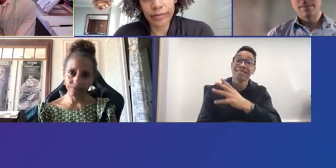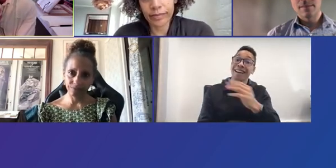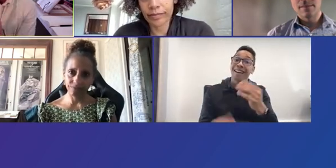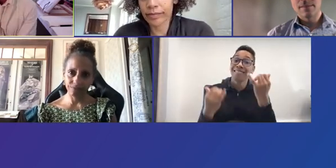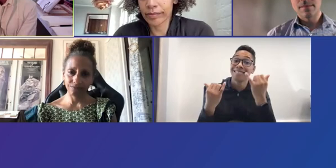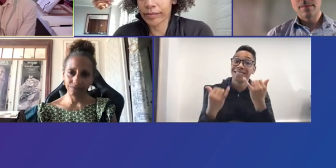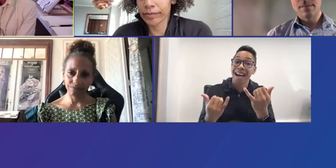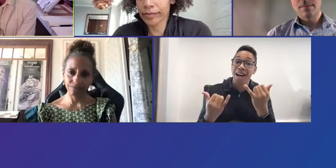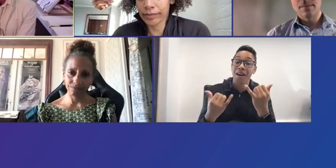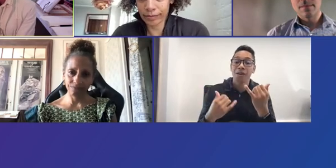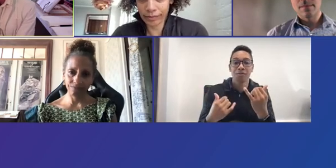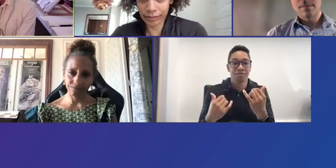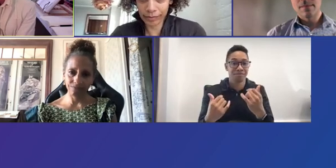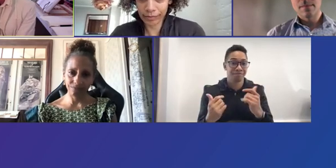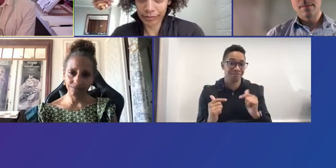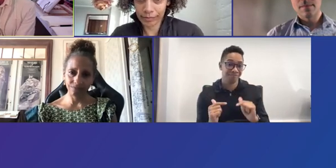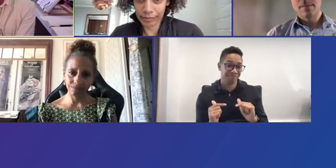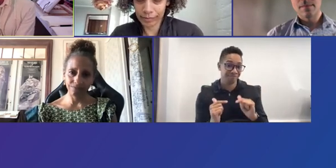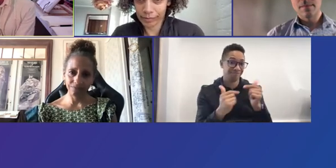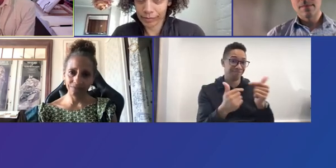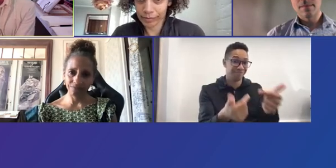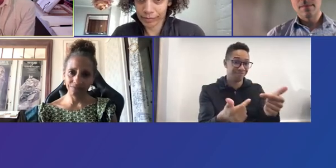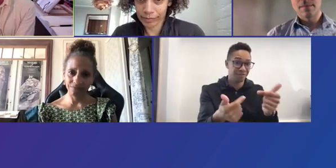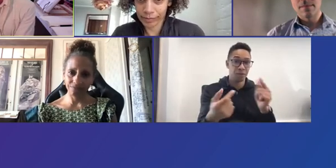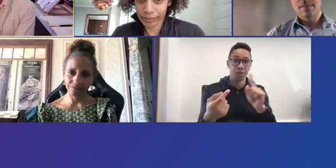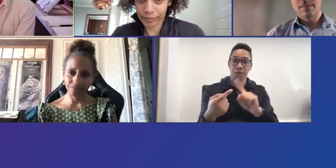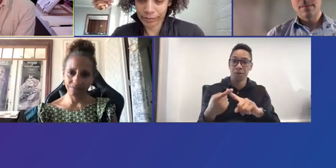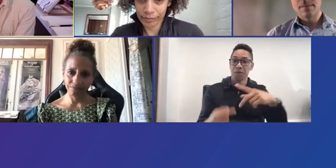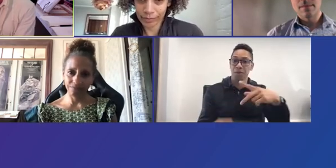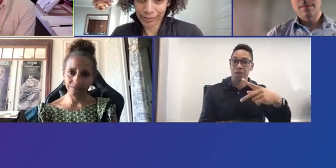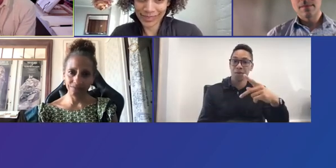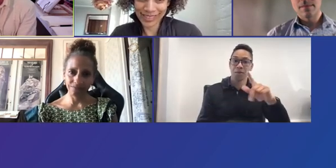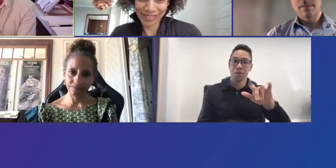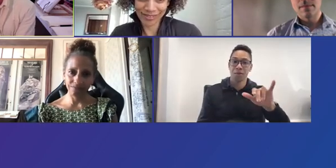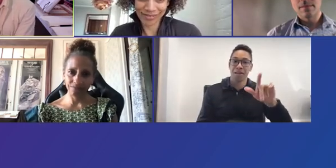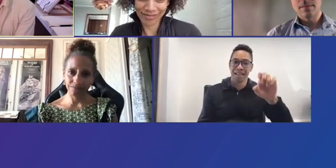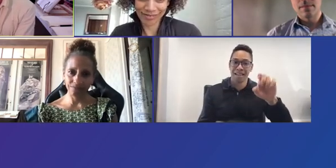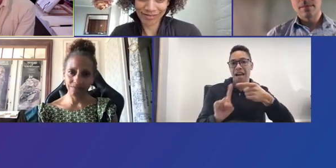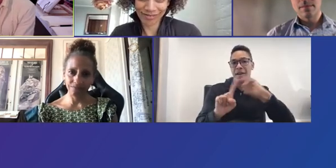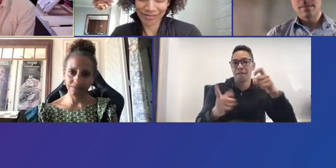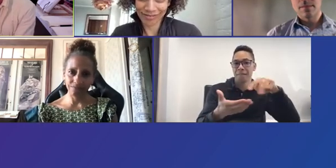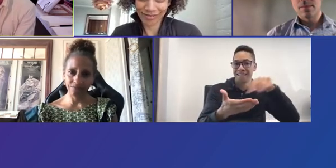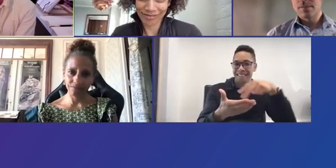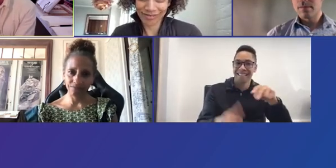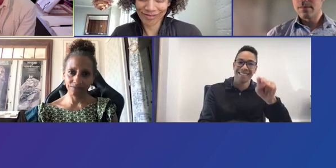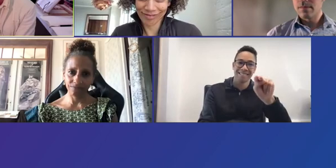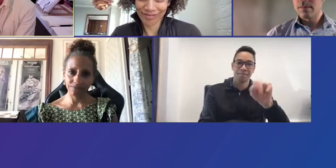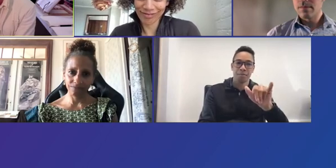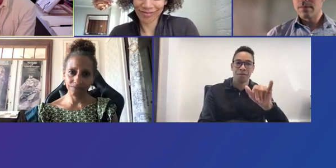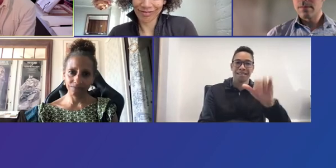now I turn things to Kyle Rudnick from Dance NYC.